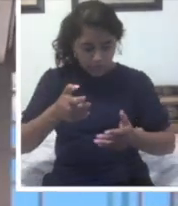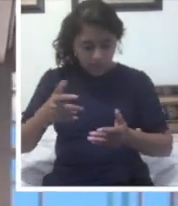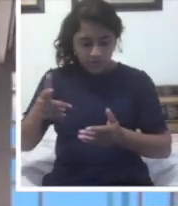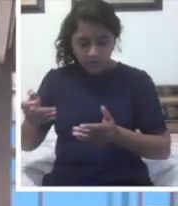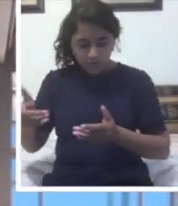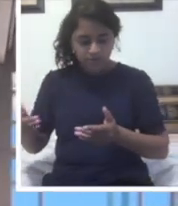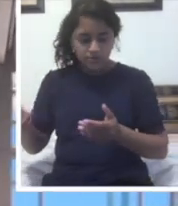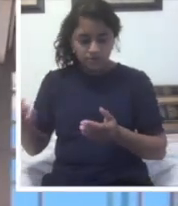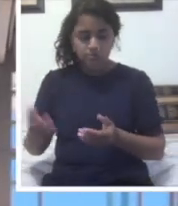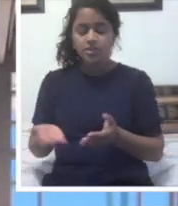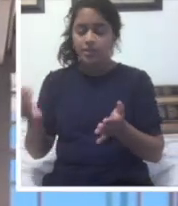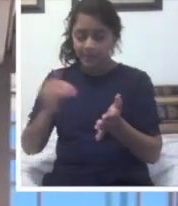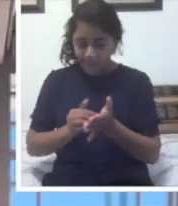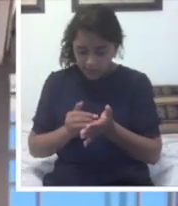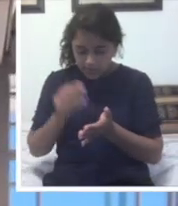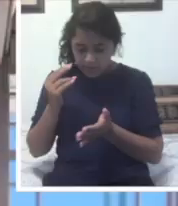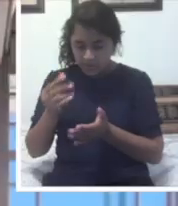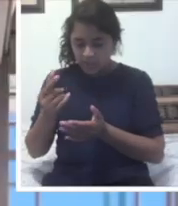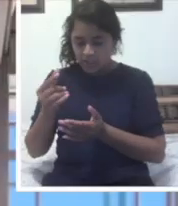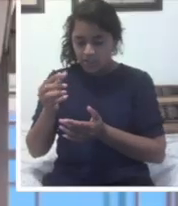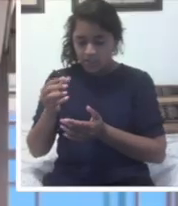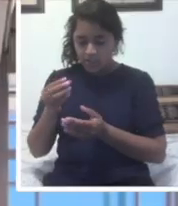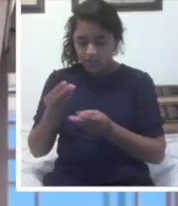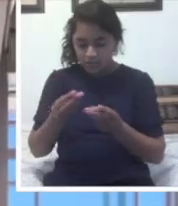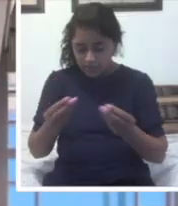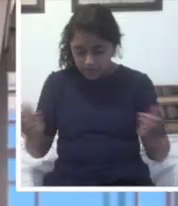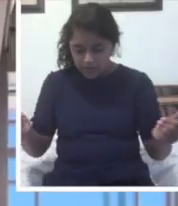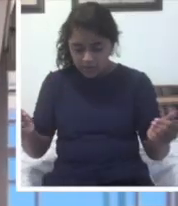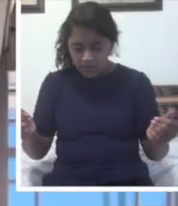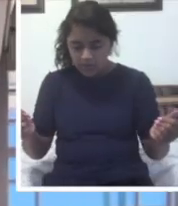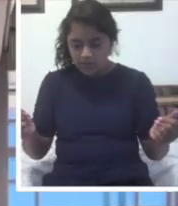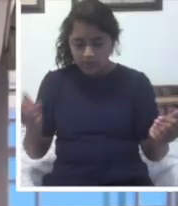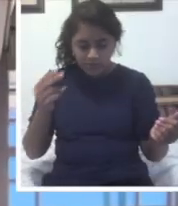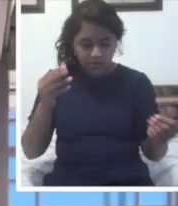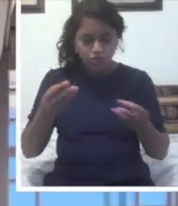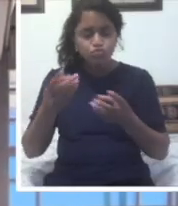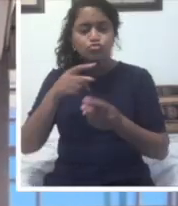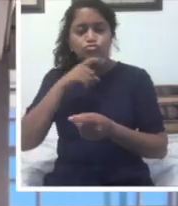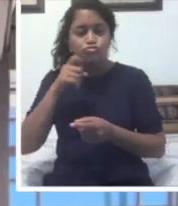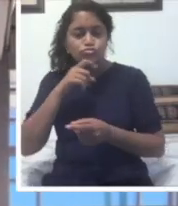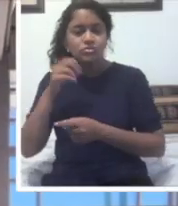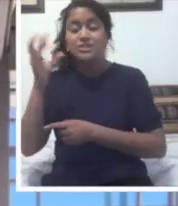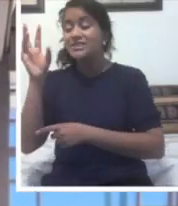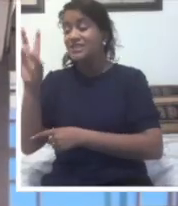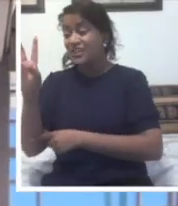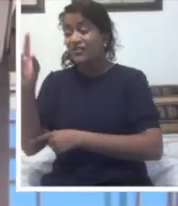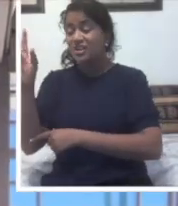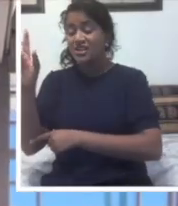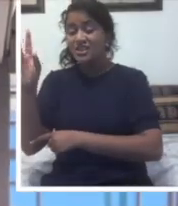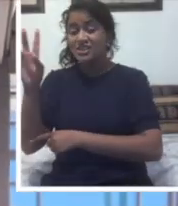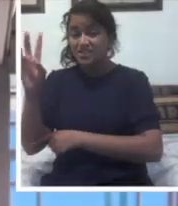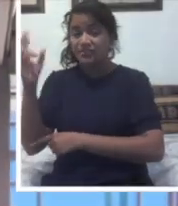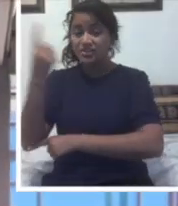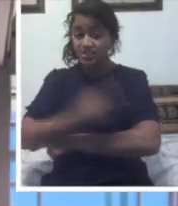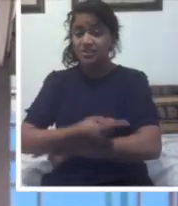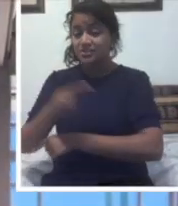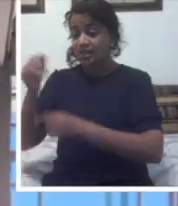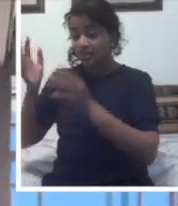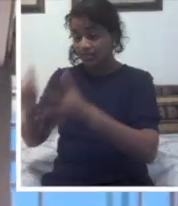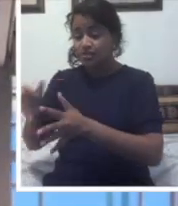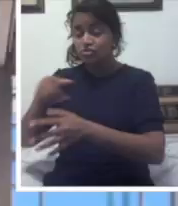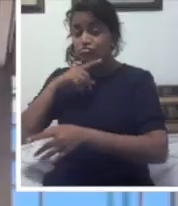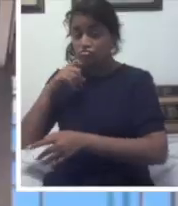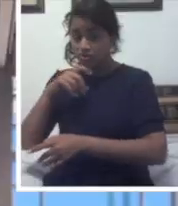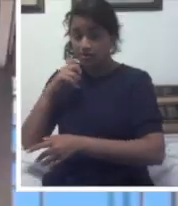with the calcium chloride solution, dried up any excess liquid, and then I let it dry for 7 days. That's where the big part 7